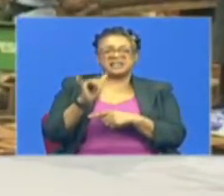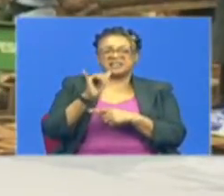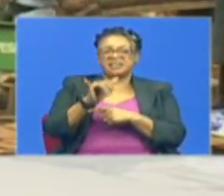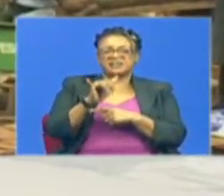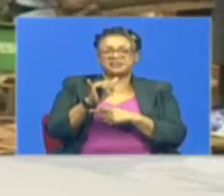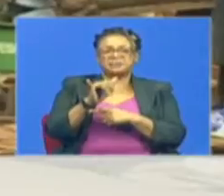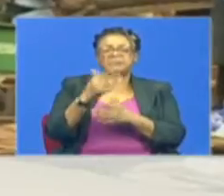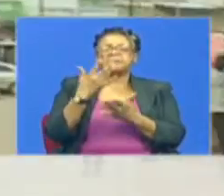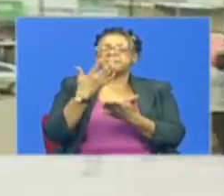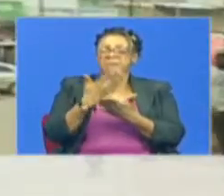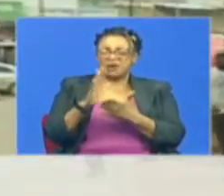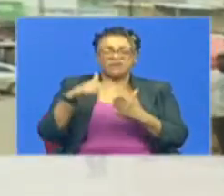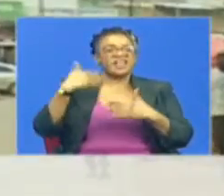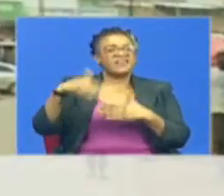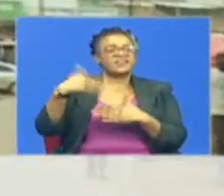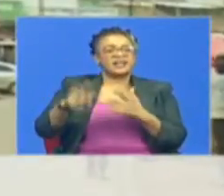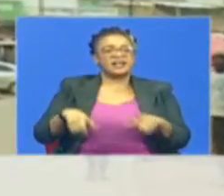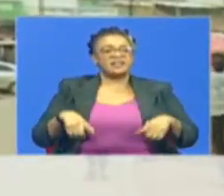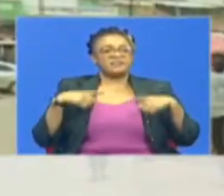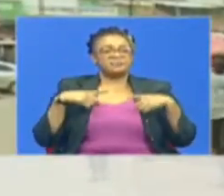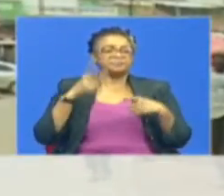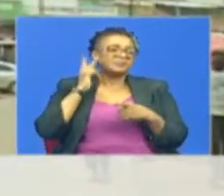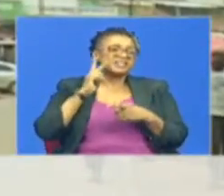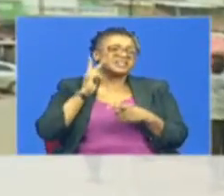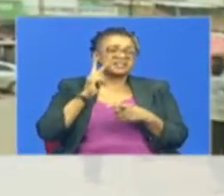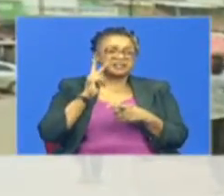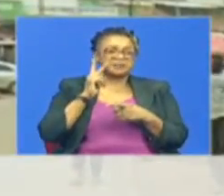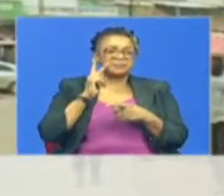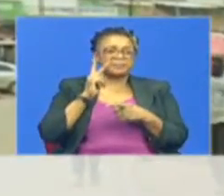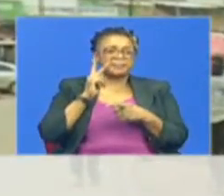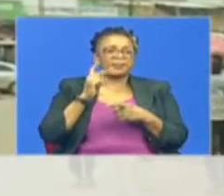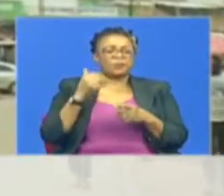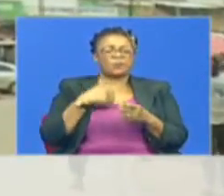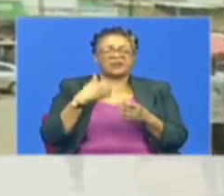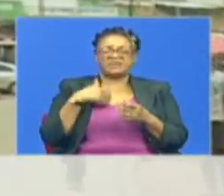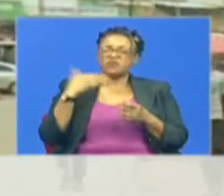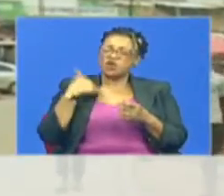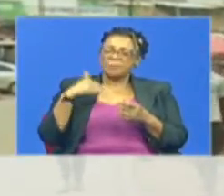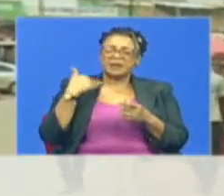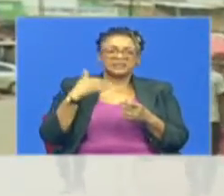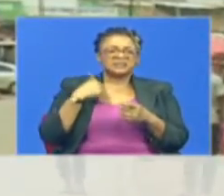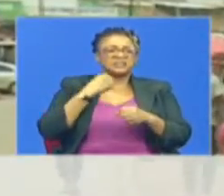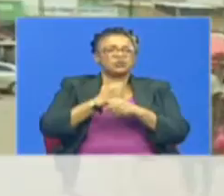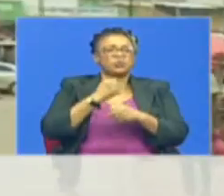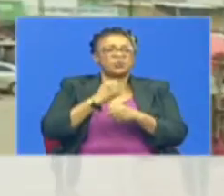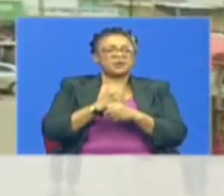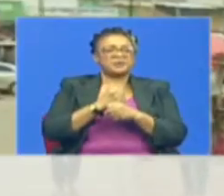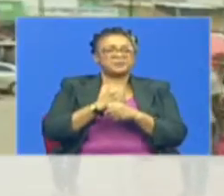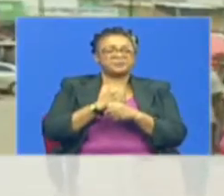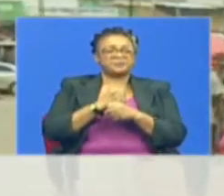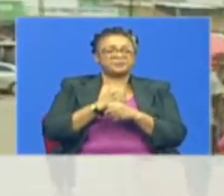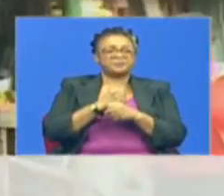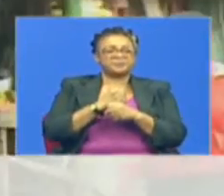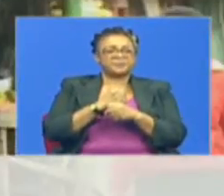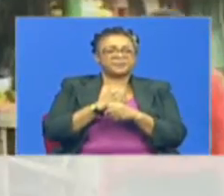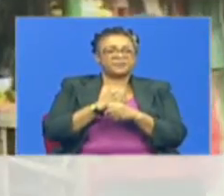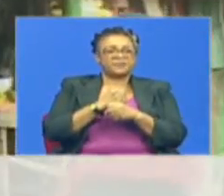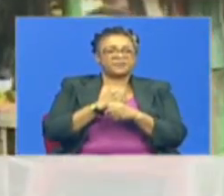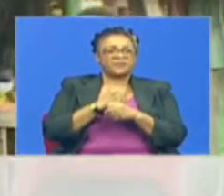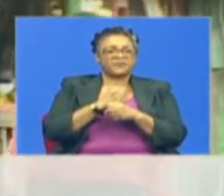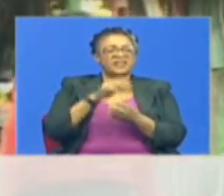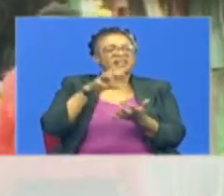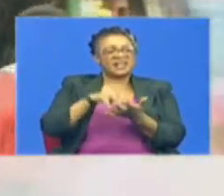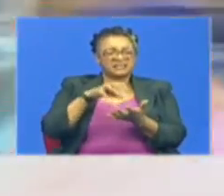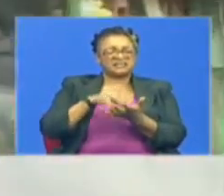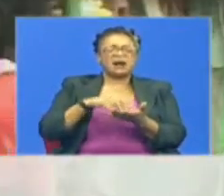of everyday life. In Kisii, an unprecedented wave of robberies is robbing them of easy sleep. The cases have